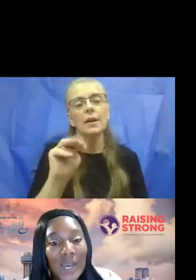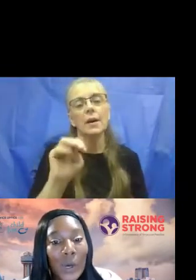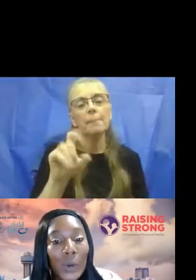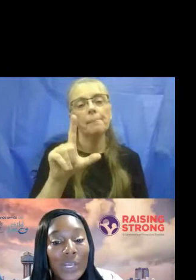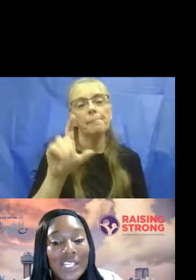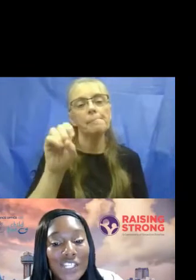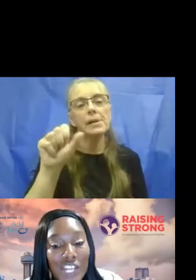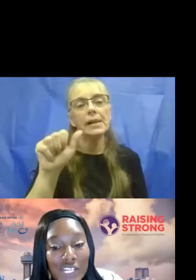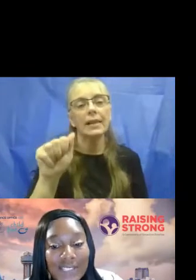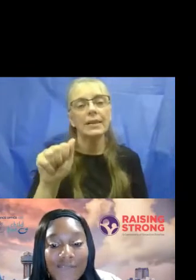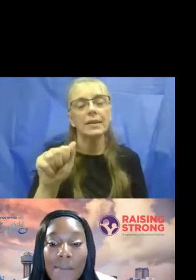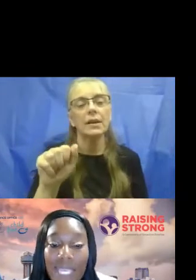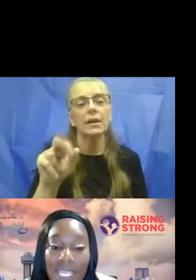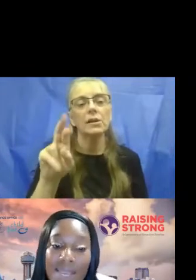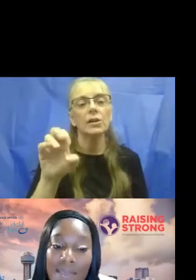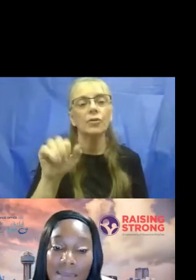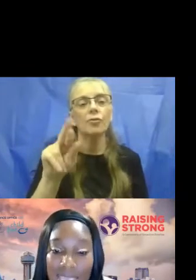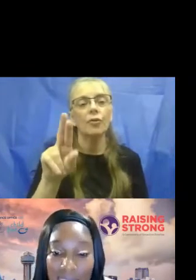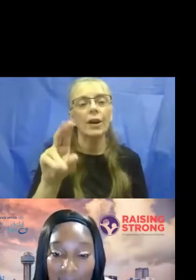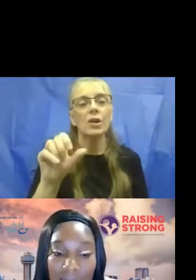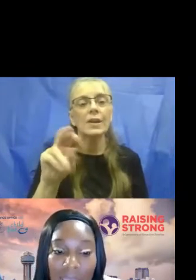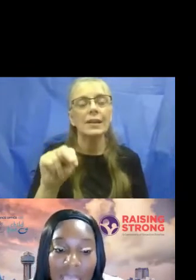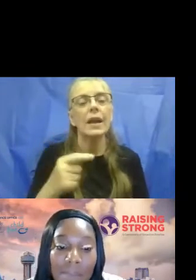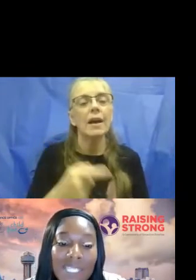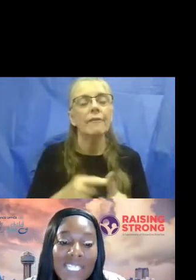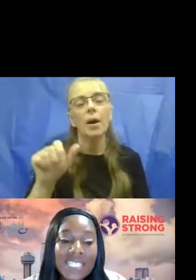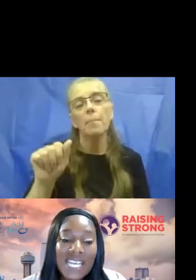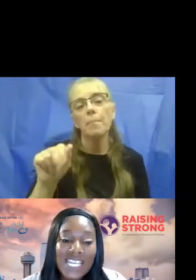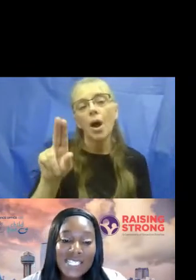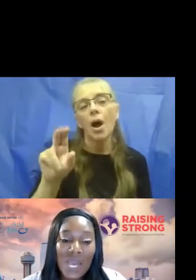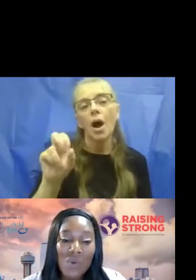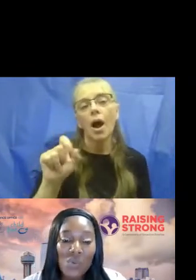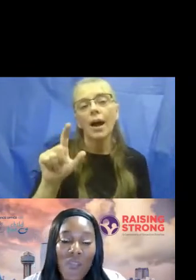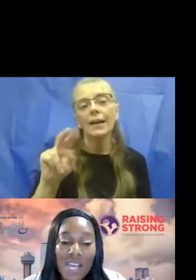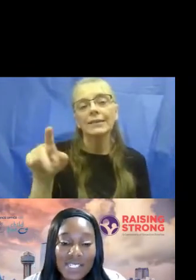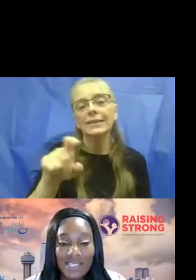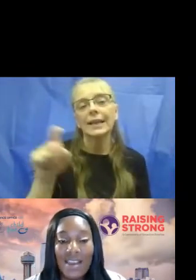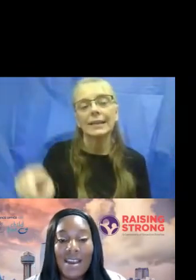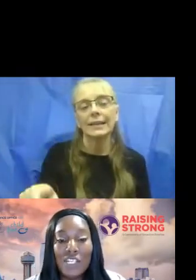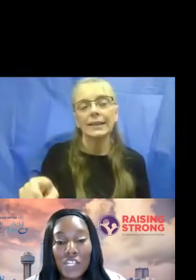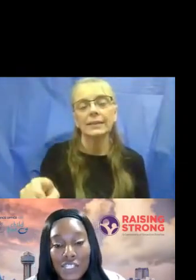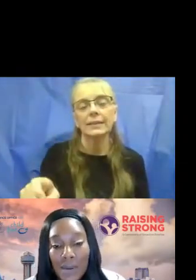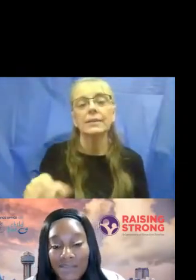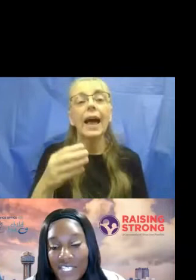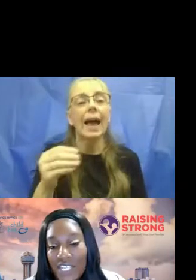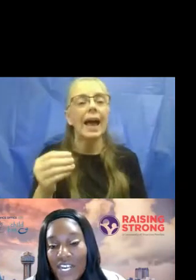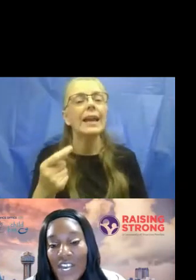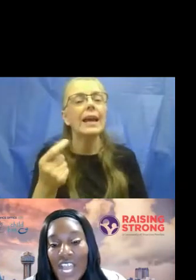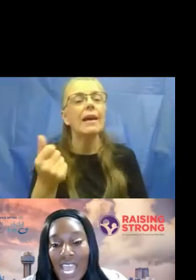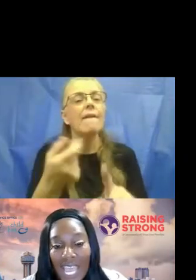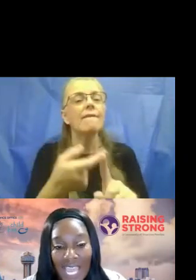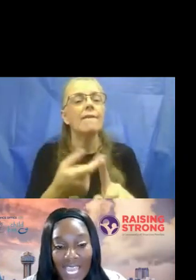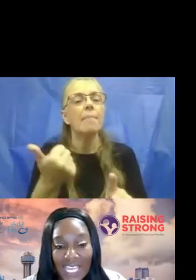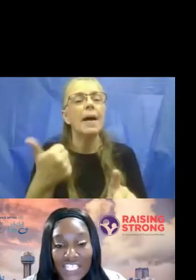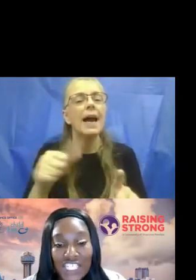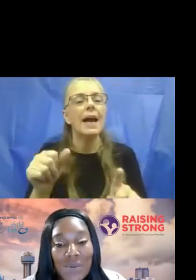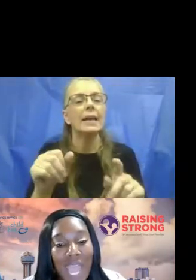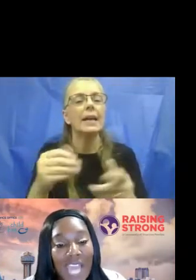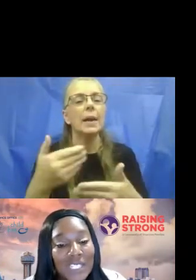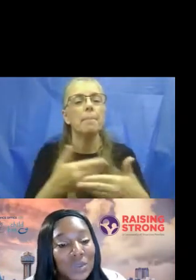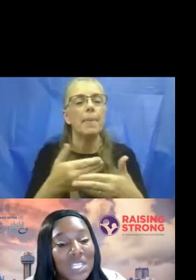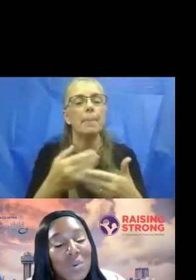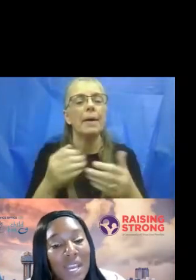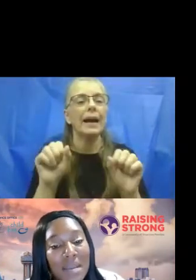Texas, who is a nurse from Any Baby Can. Melissa is a rock star nurse home visitor, and